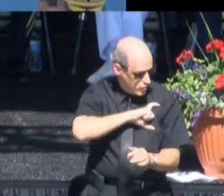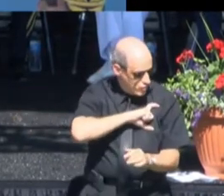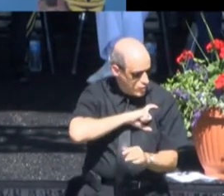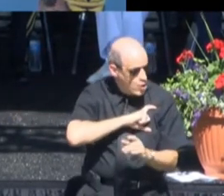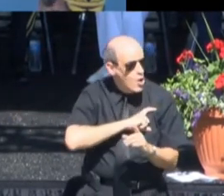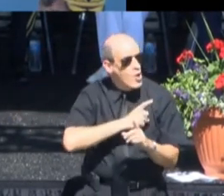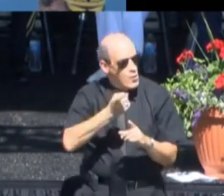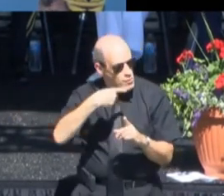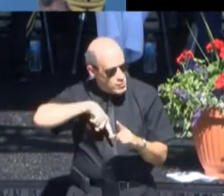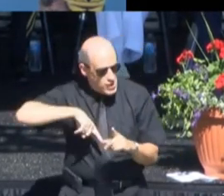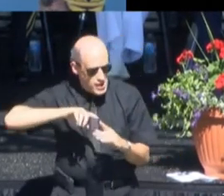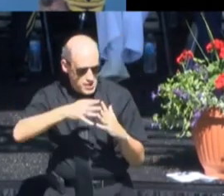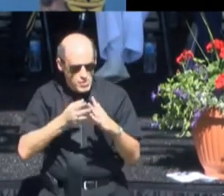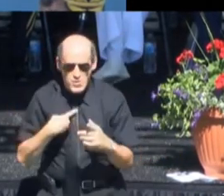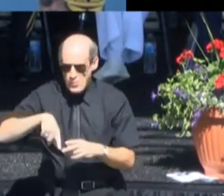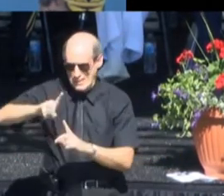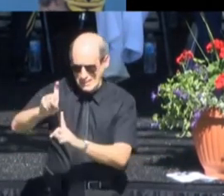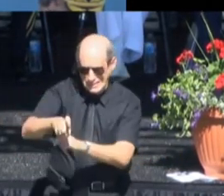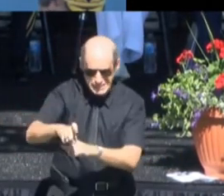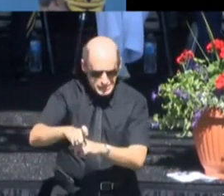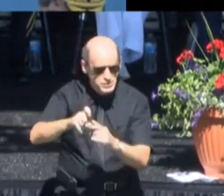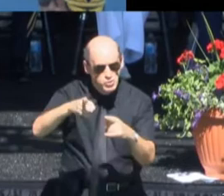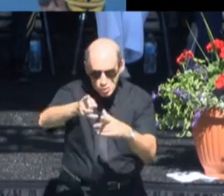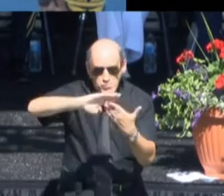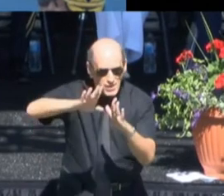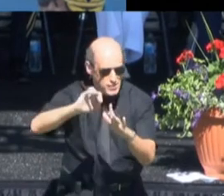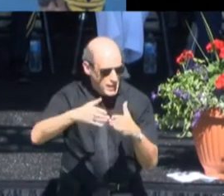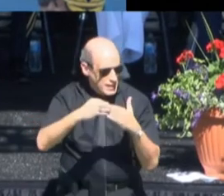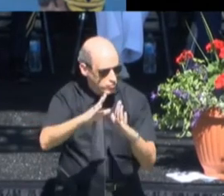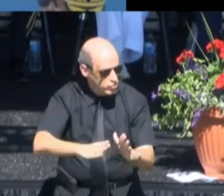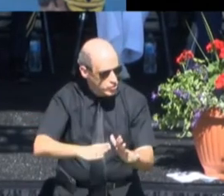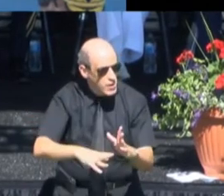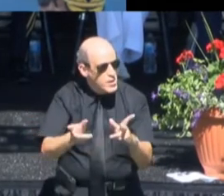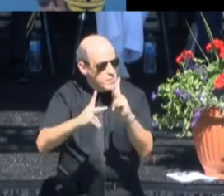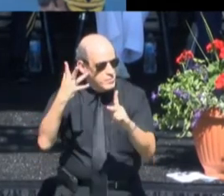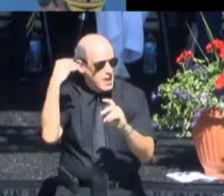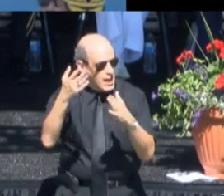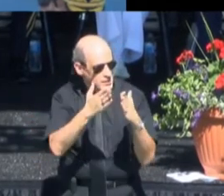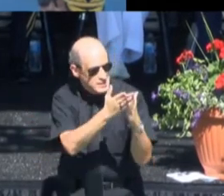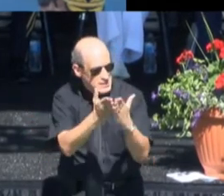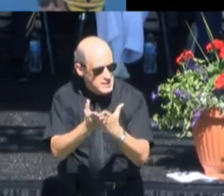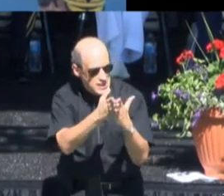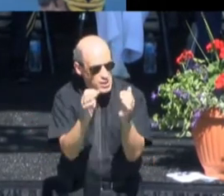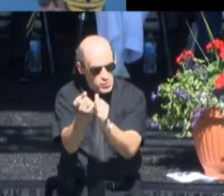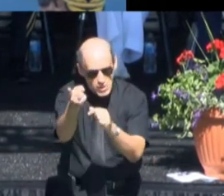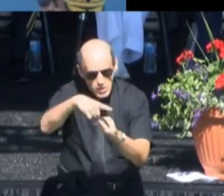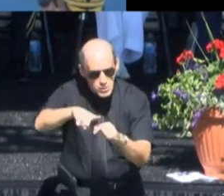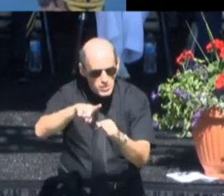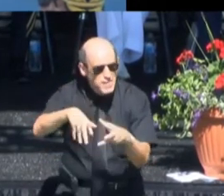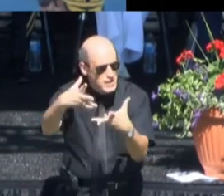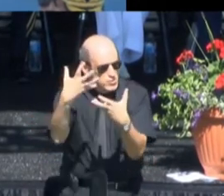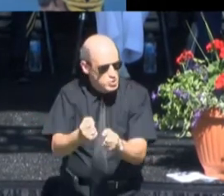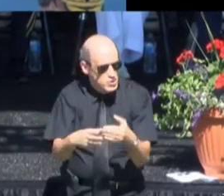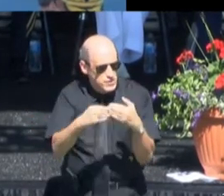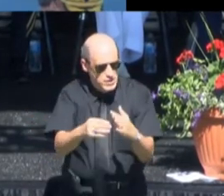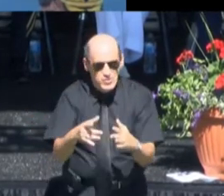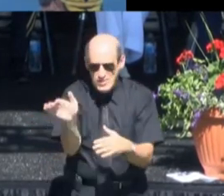our nation needs and those who sail and serve with you deserve.